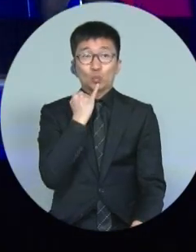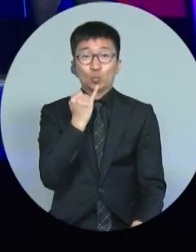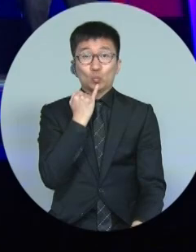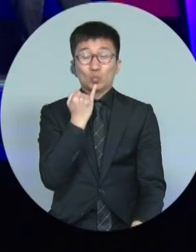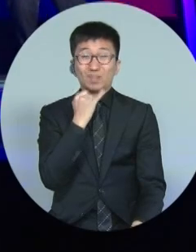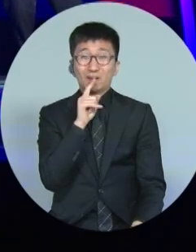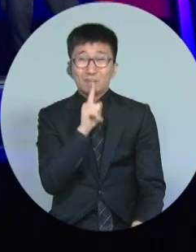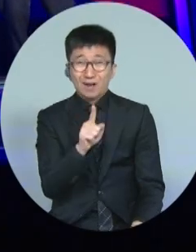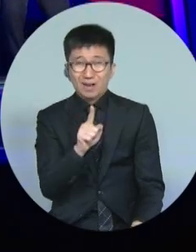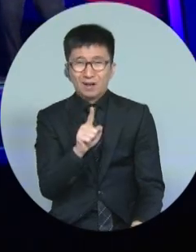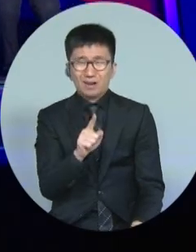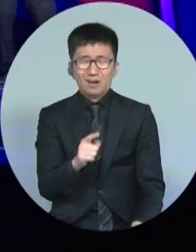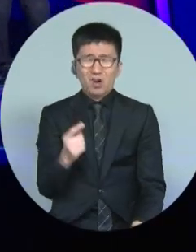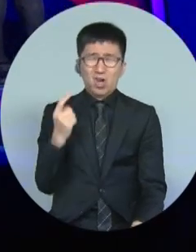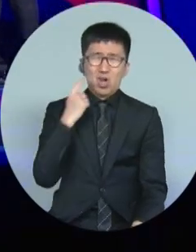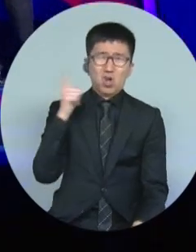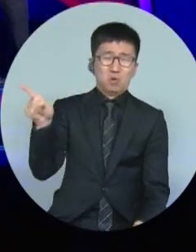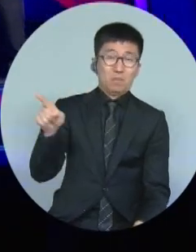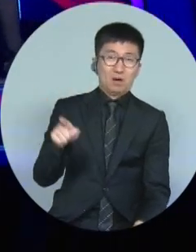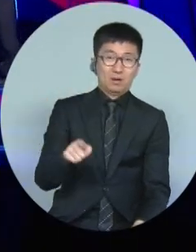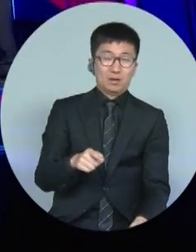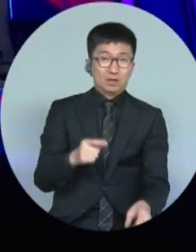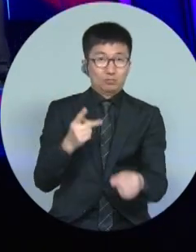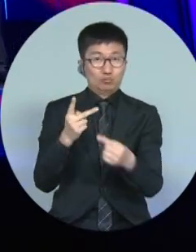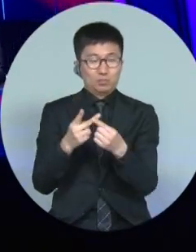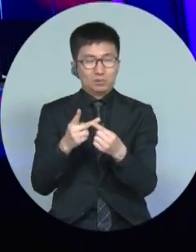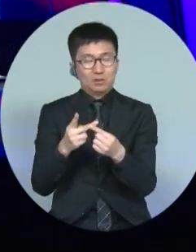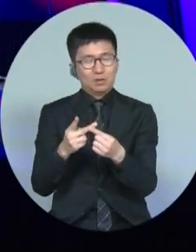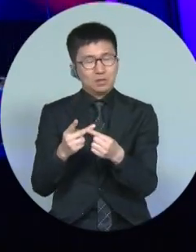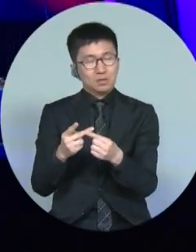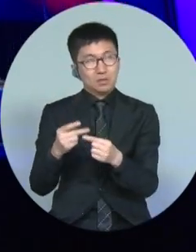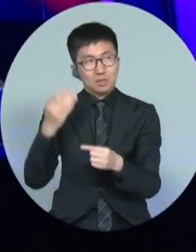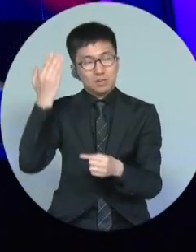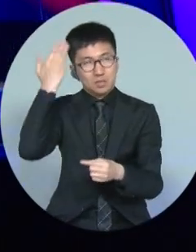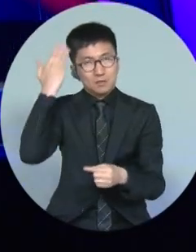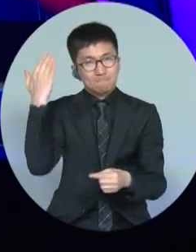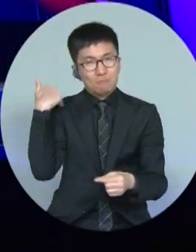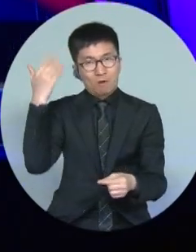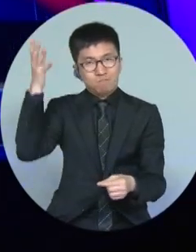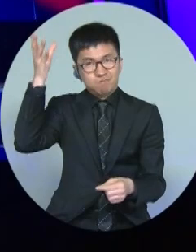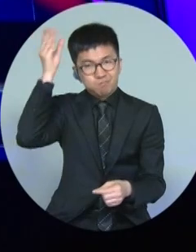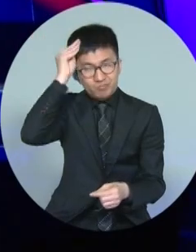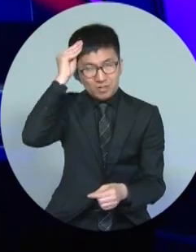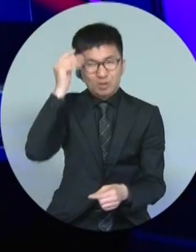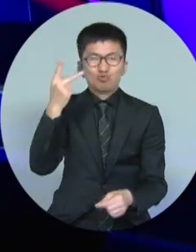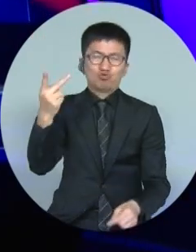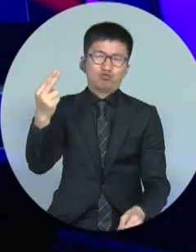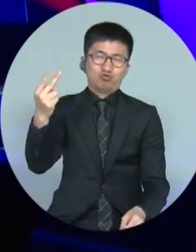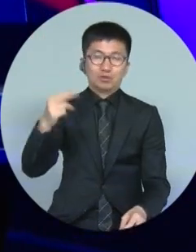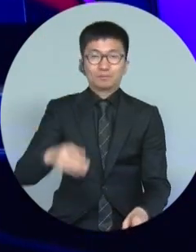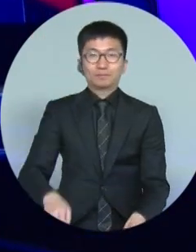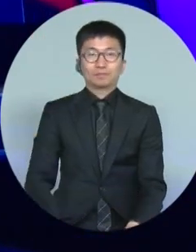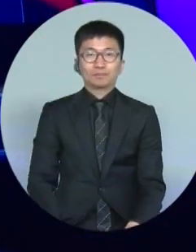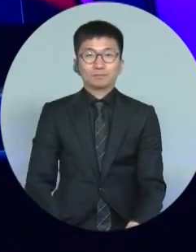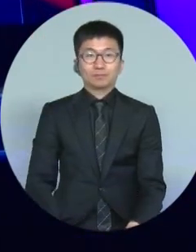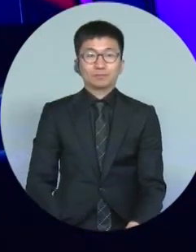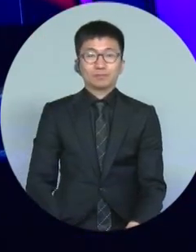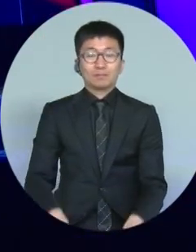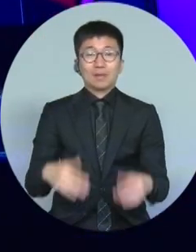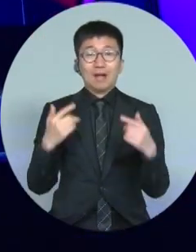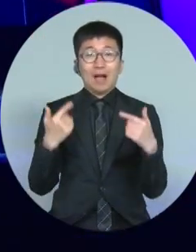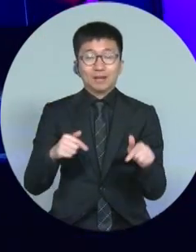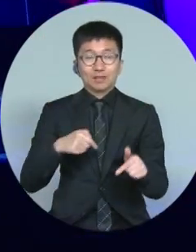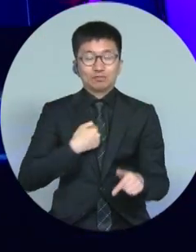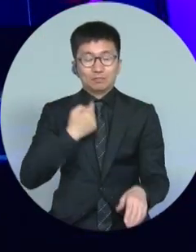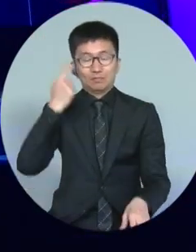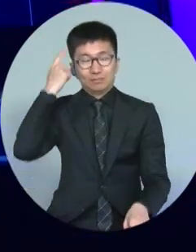we have a situation today when we have to ask, what is the next phase of the